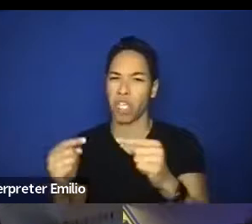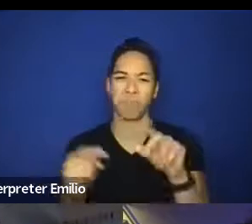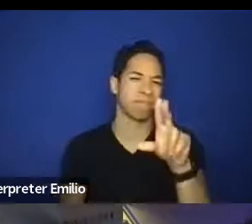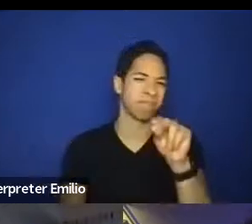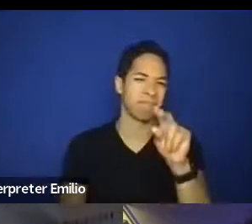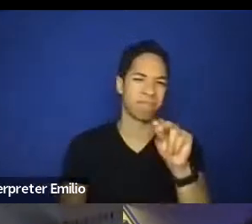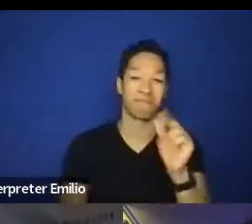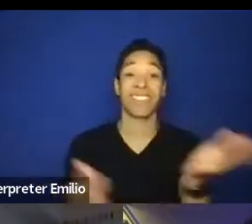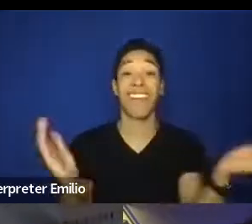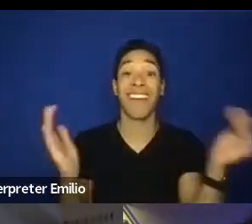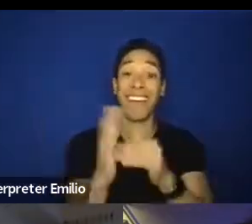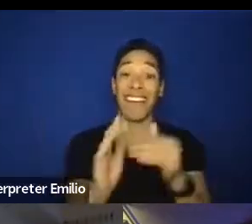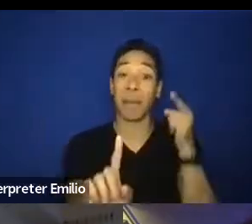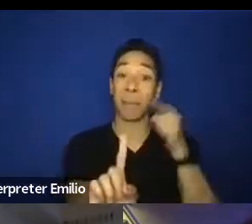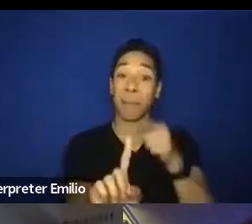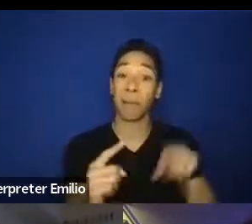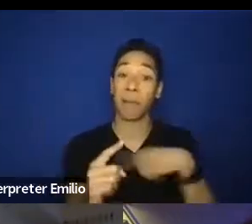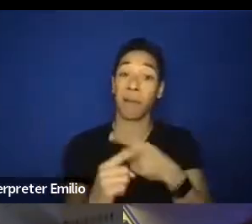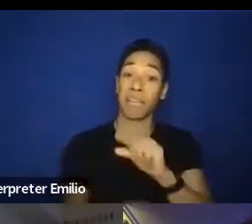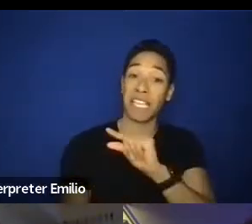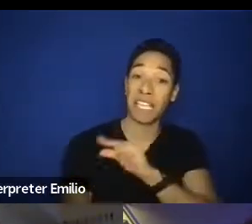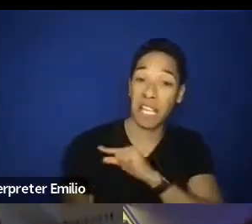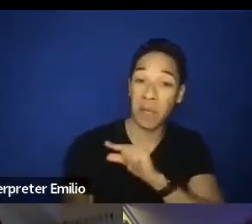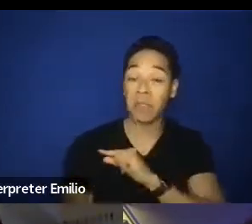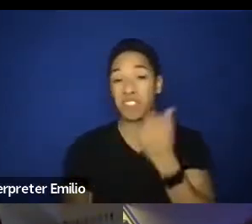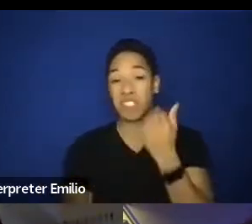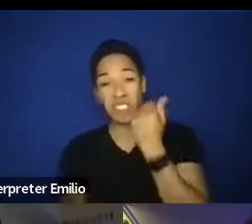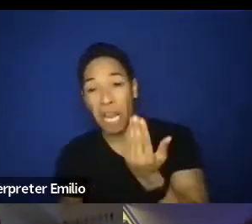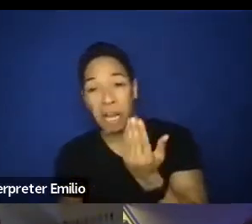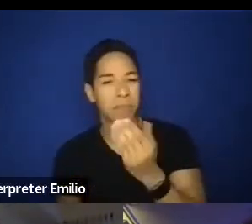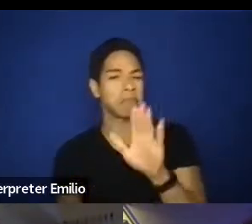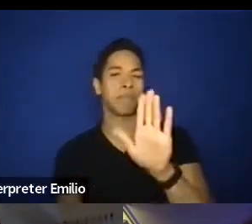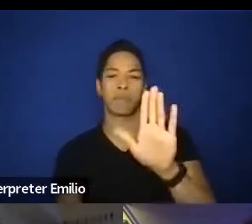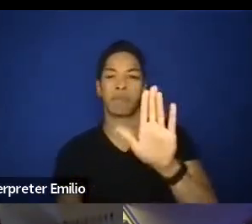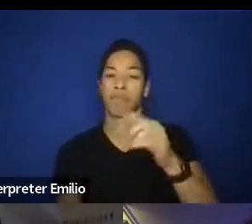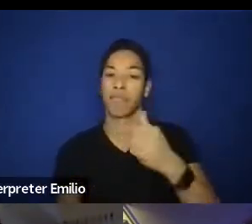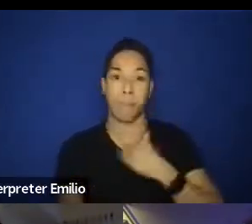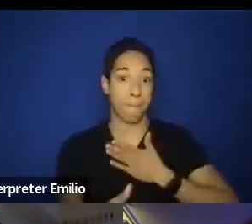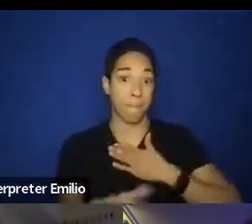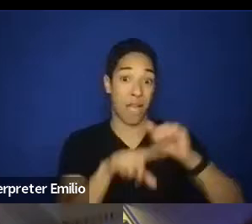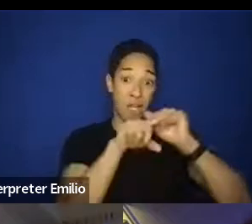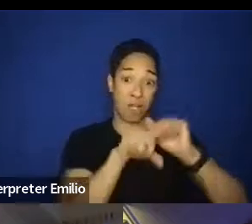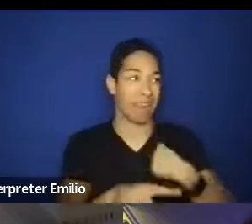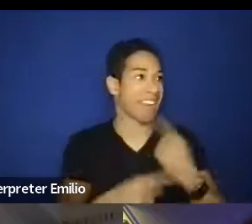and shame, and I say this in my trainings all the time, you can't be so scared to get it